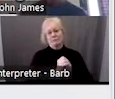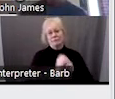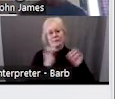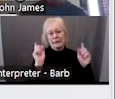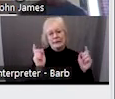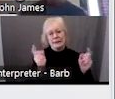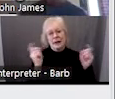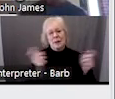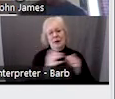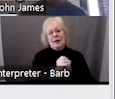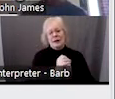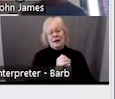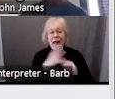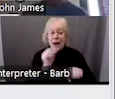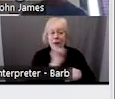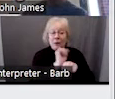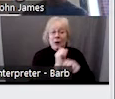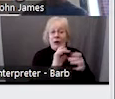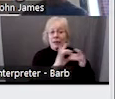people.